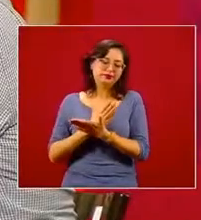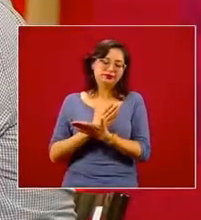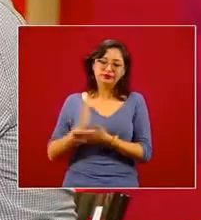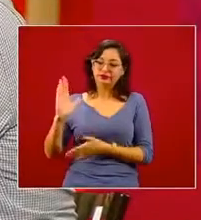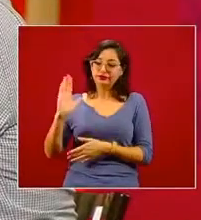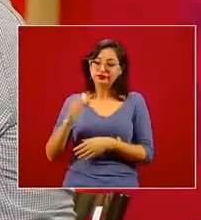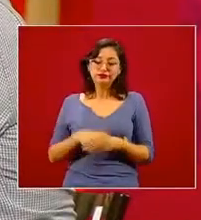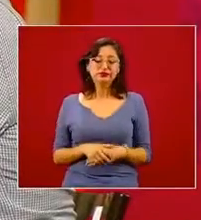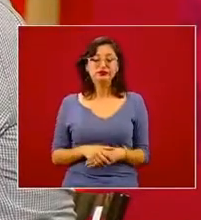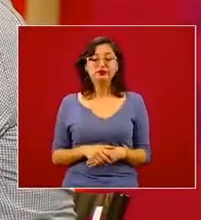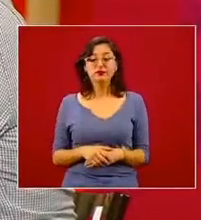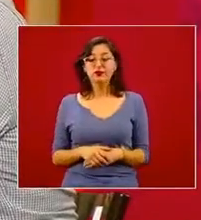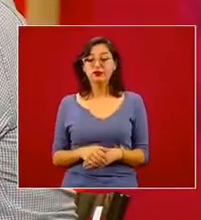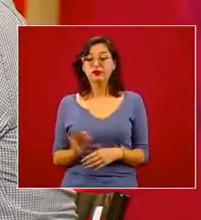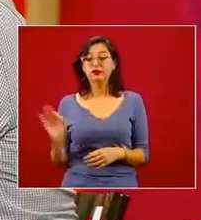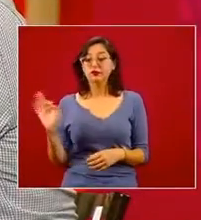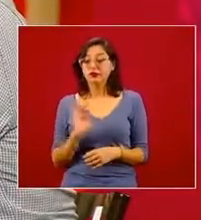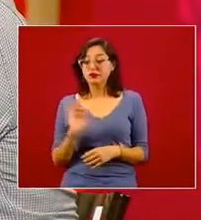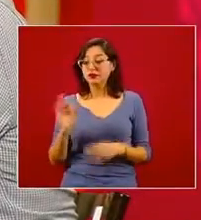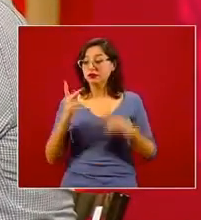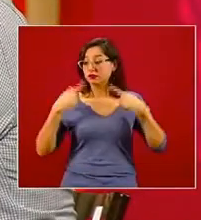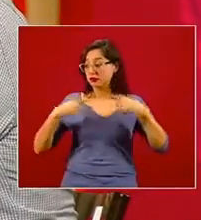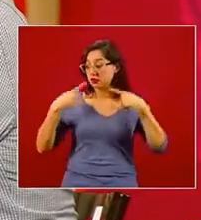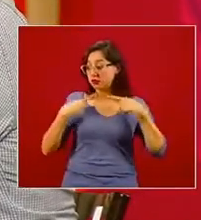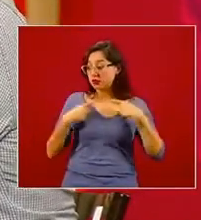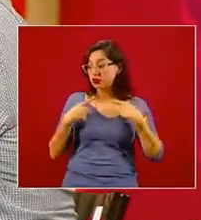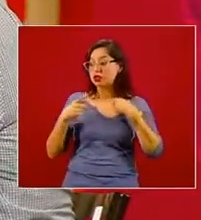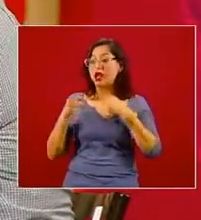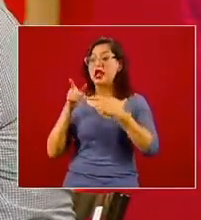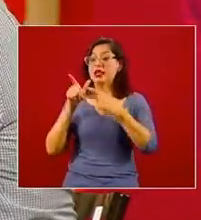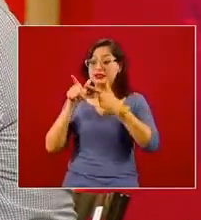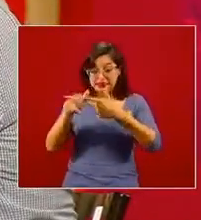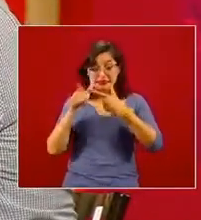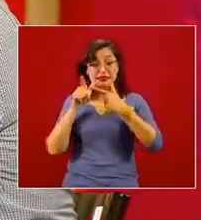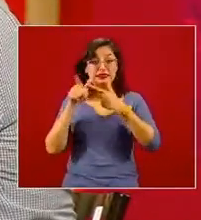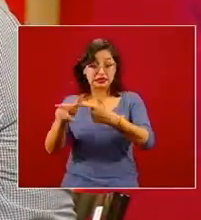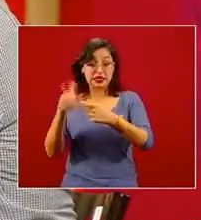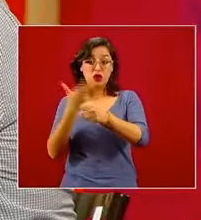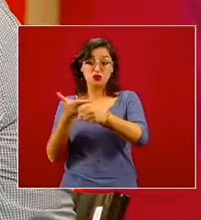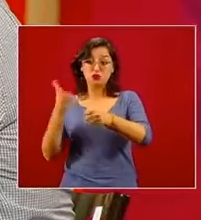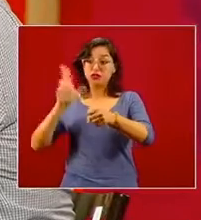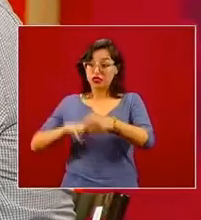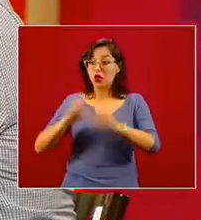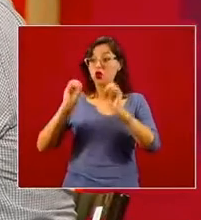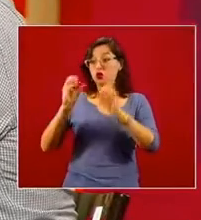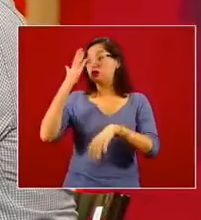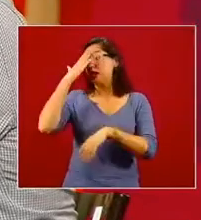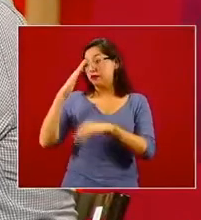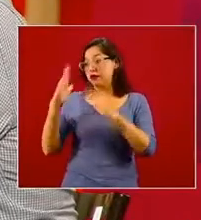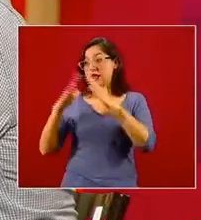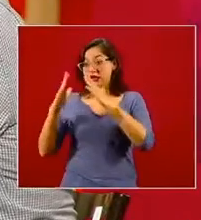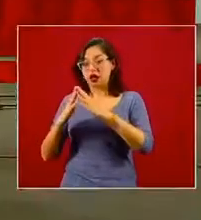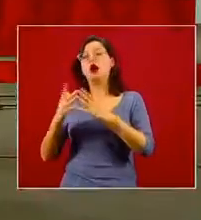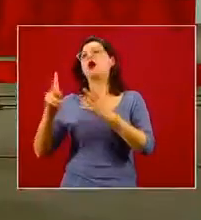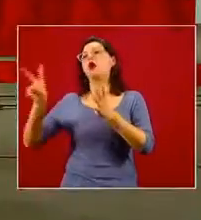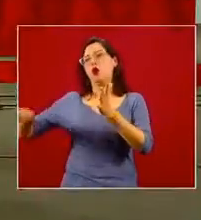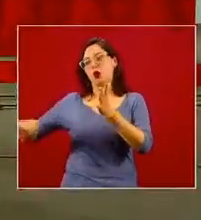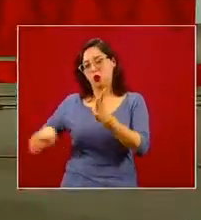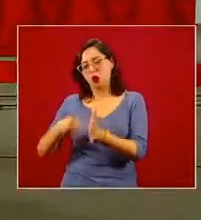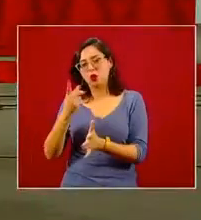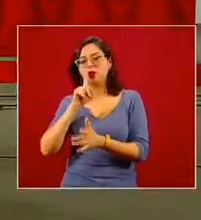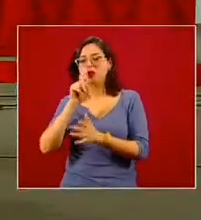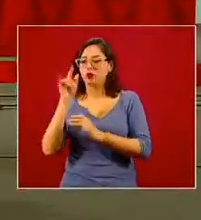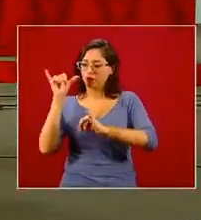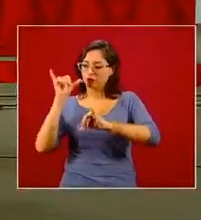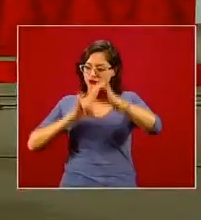chance for us not persona to receive continúa some tests hospitalizada o porque or se la that the puede lab ubicar en su rejects domicilio, some la muestra se tests or repite y samples. se